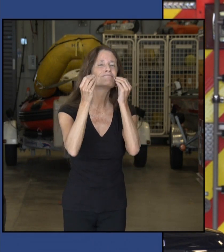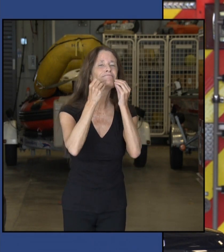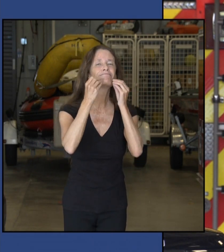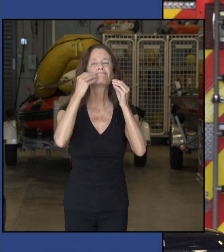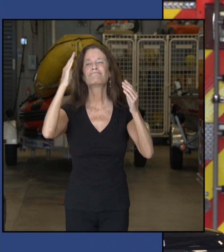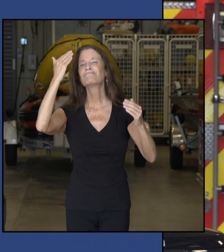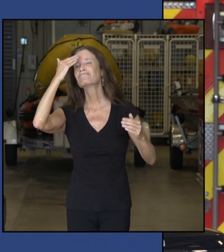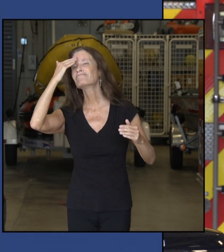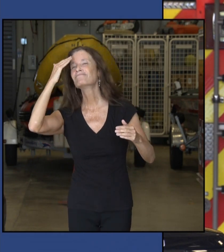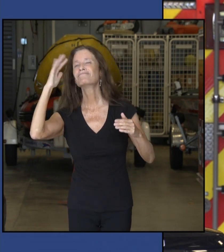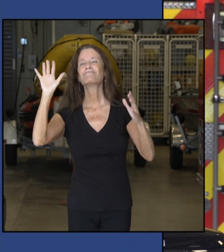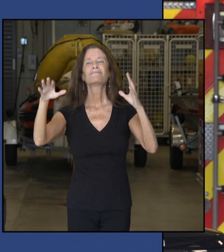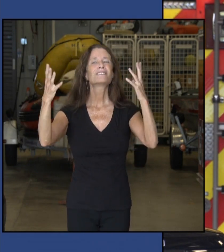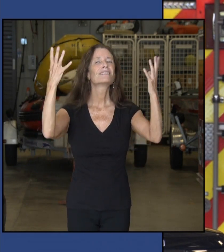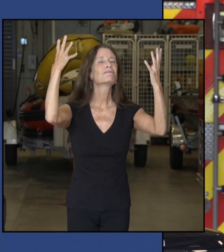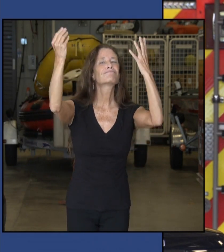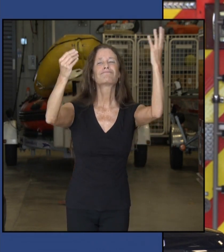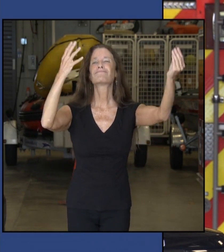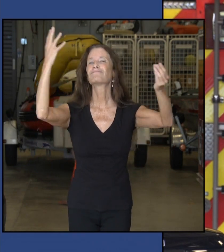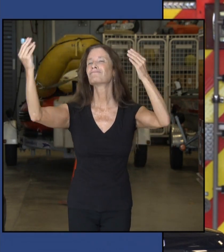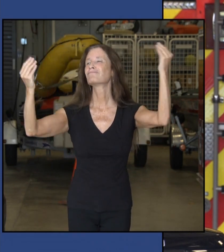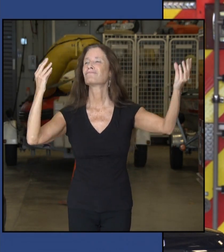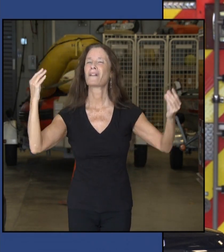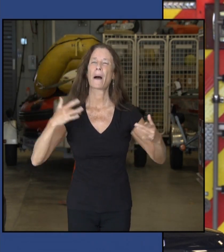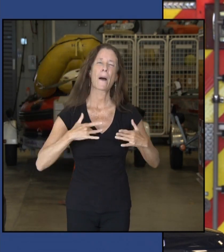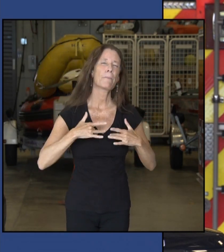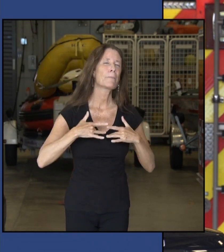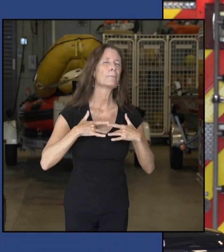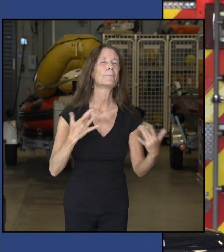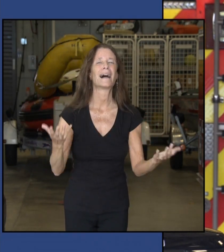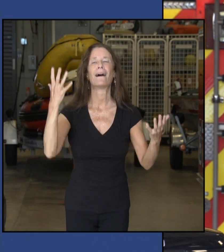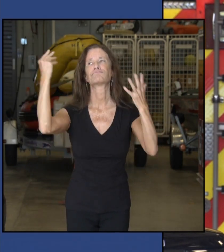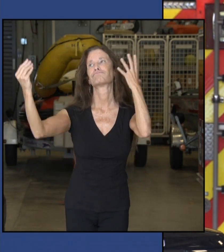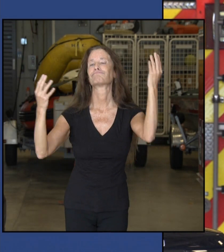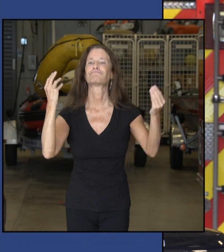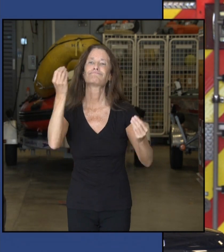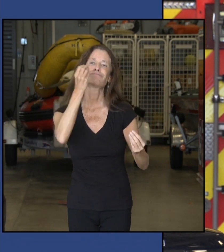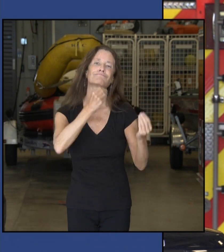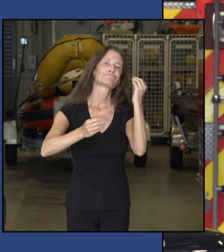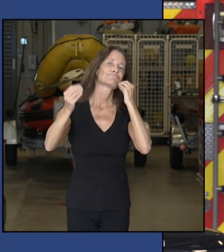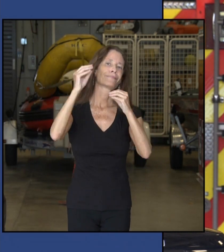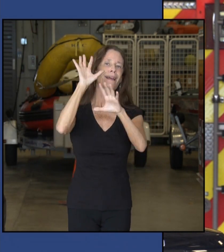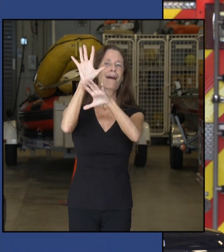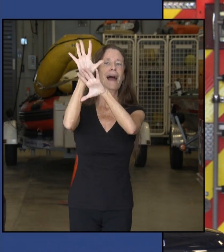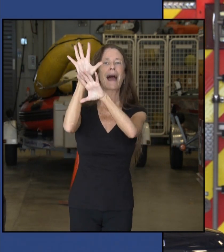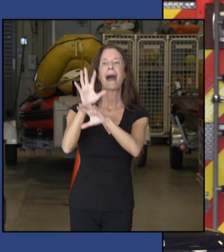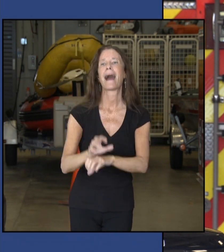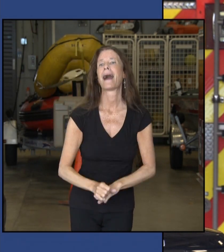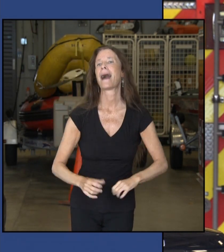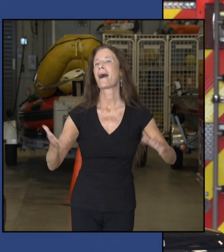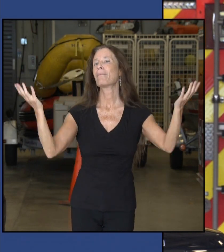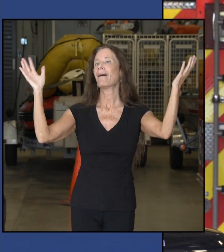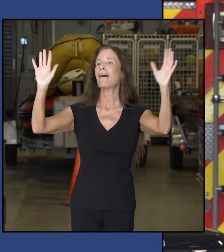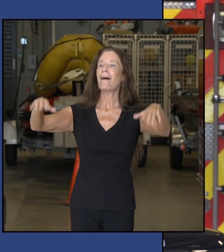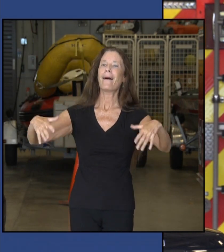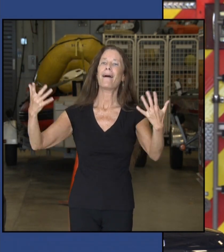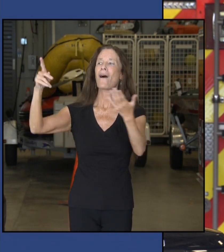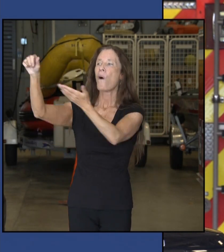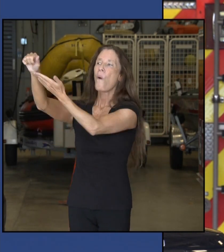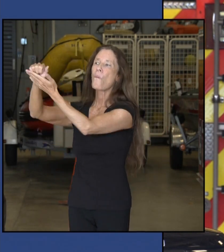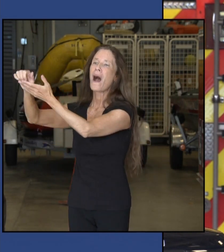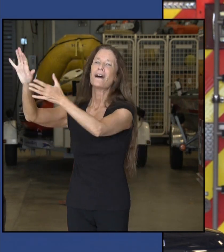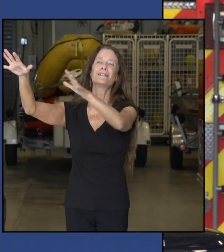home in these restaurants. They were convenient, they're social, there was someone else doing the dishes. We loved our restaurants. We still